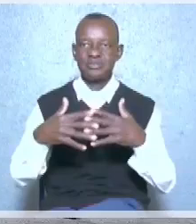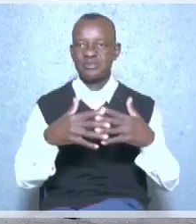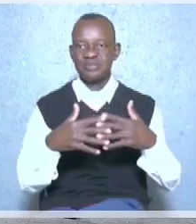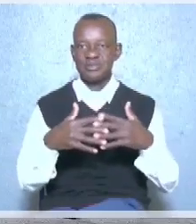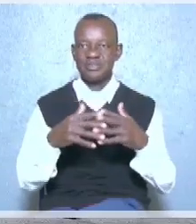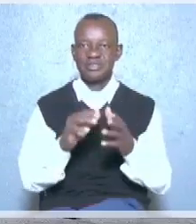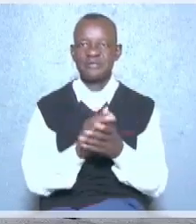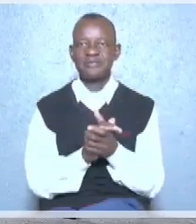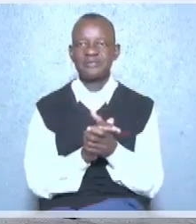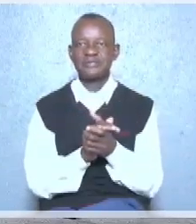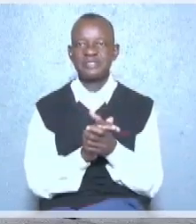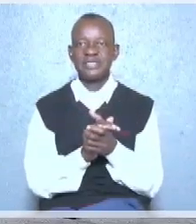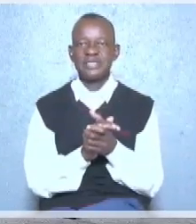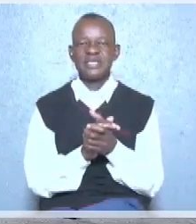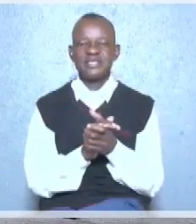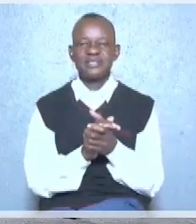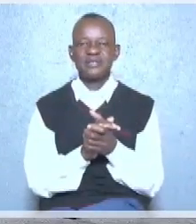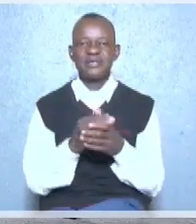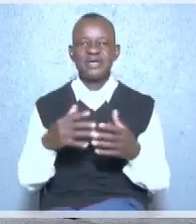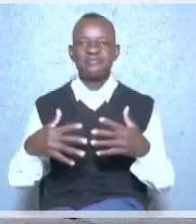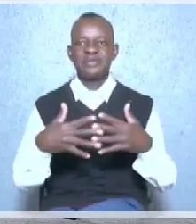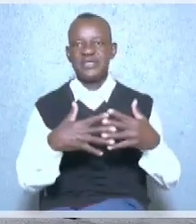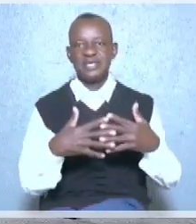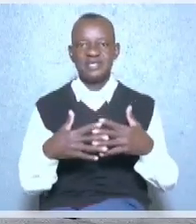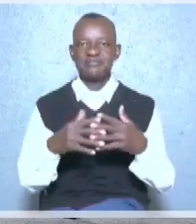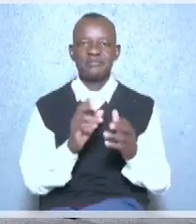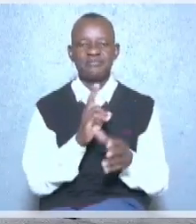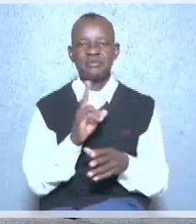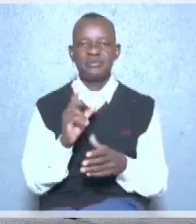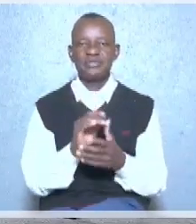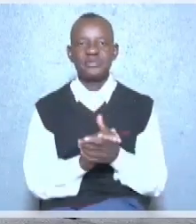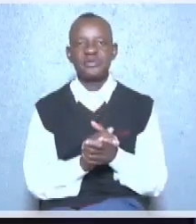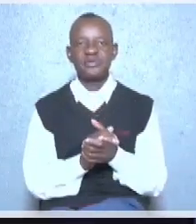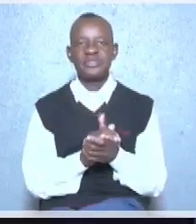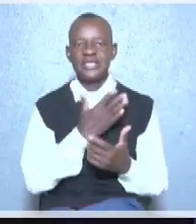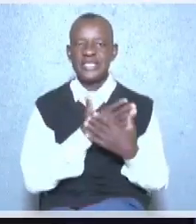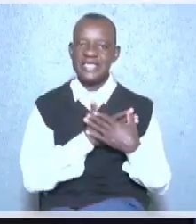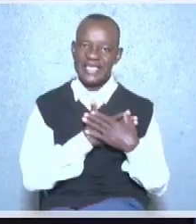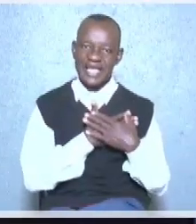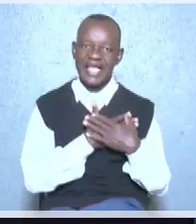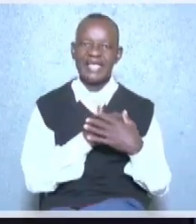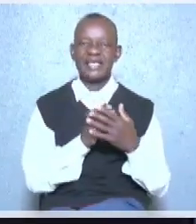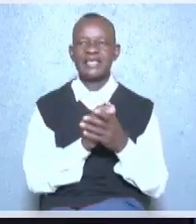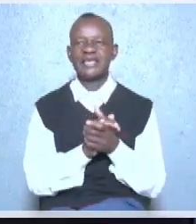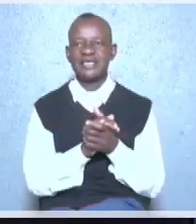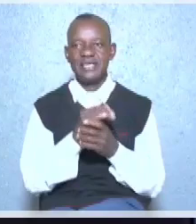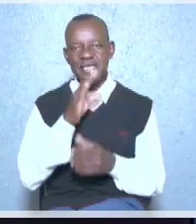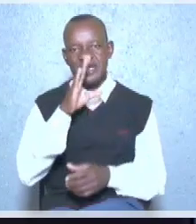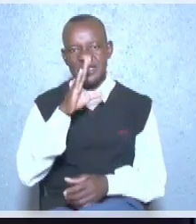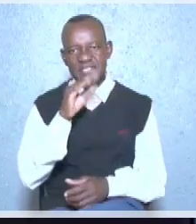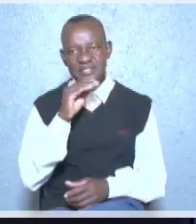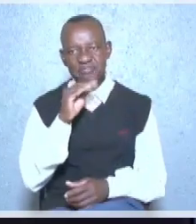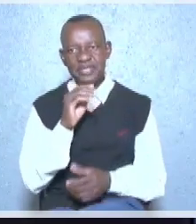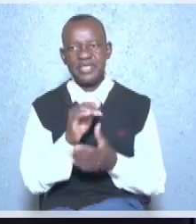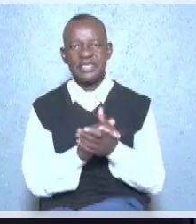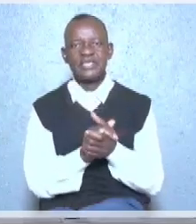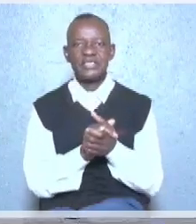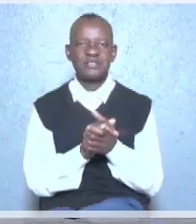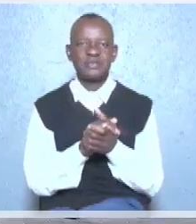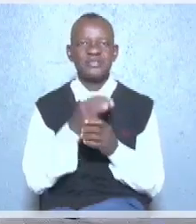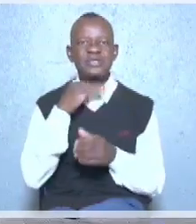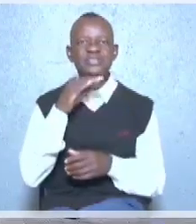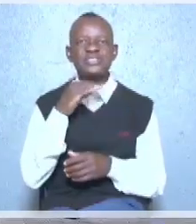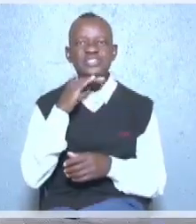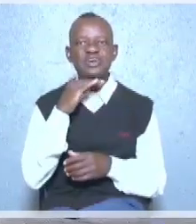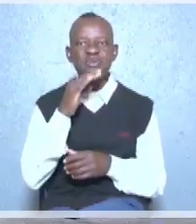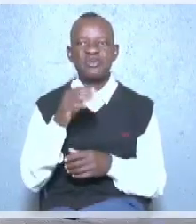of a story. Yeah. I mean, growing up watching all these war movies about them fighting in Vietnam, you actually thought they won. Yeah. Until you come